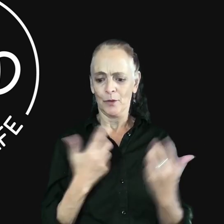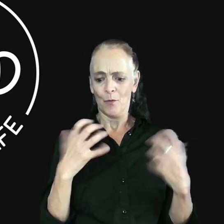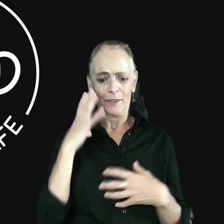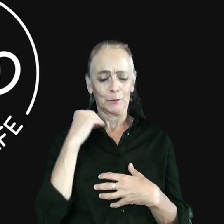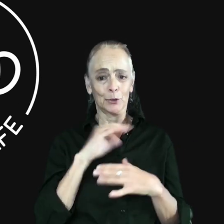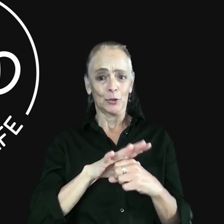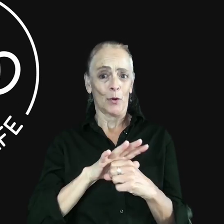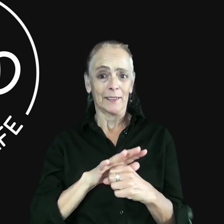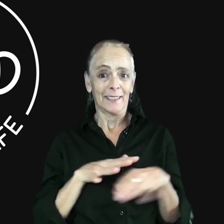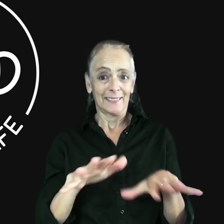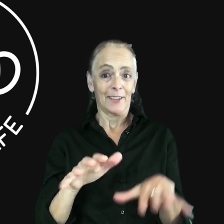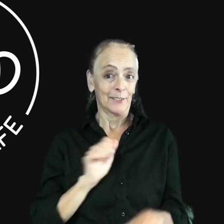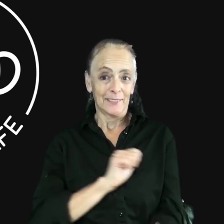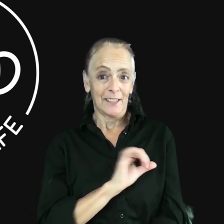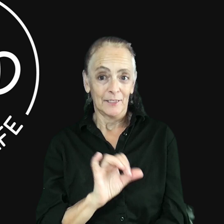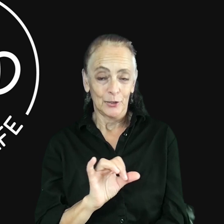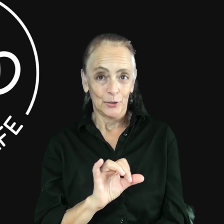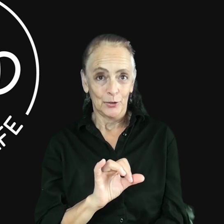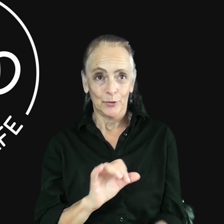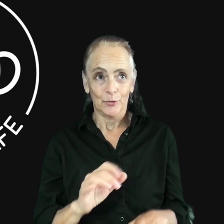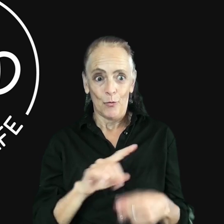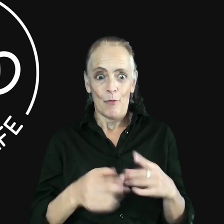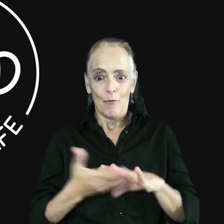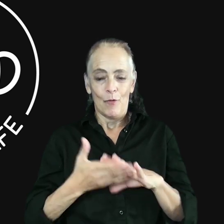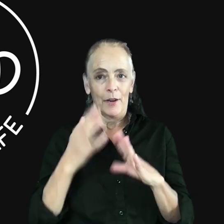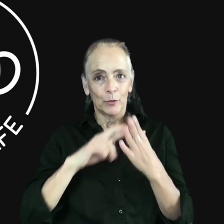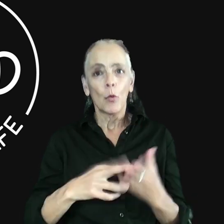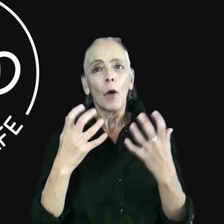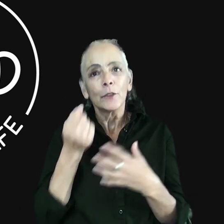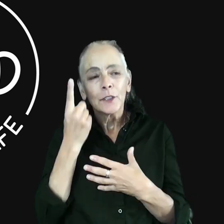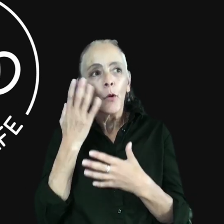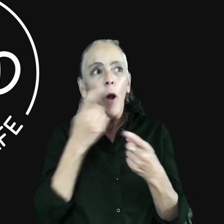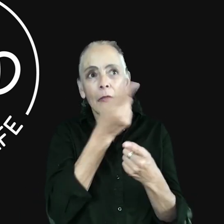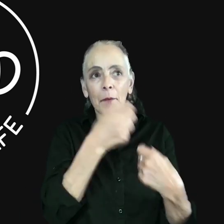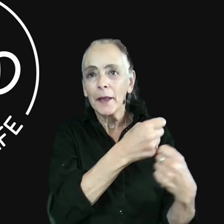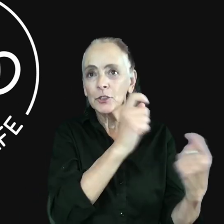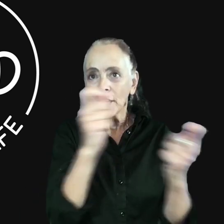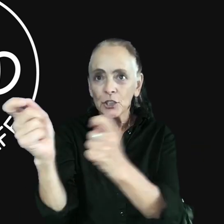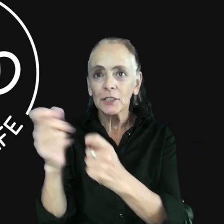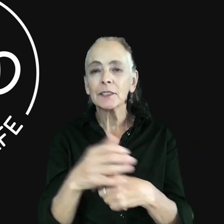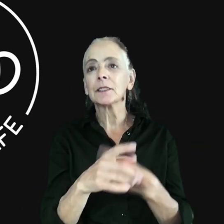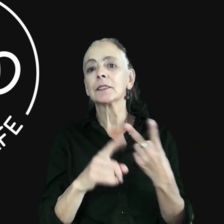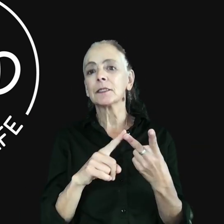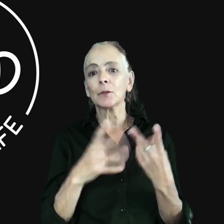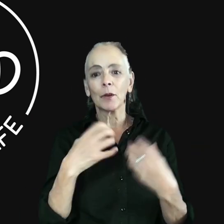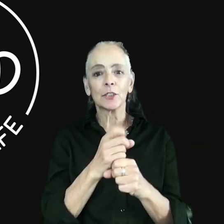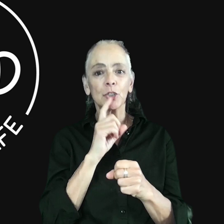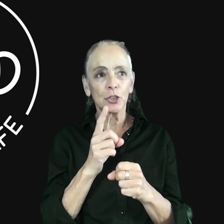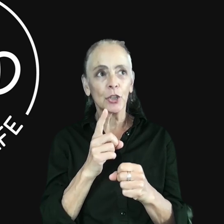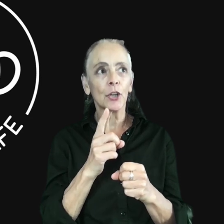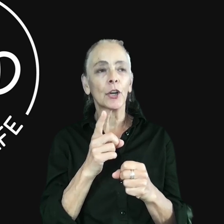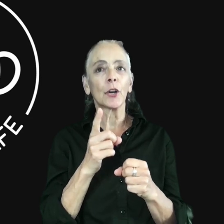stress and anxiety on our side when we're running research we want to understand why changes are being made we want to ensure that things are being